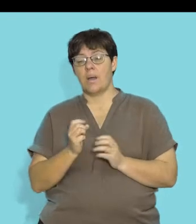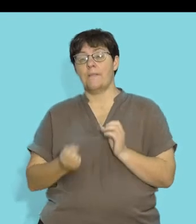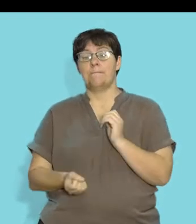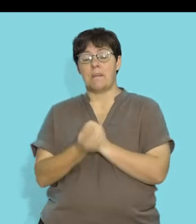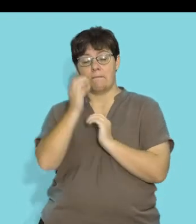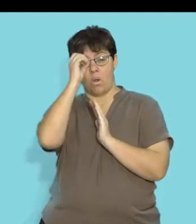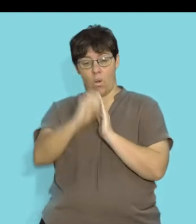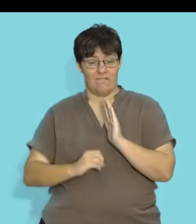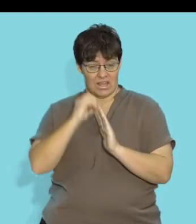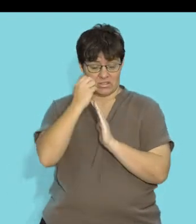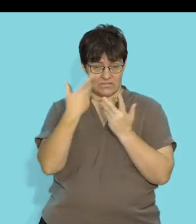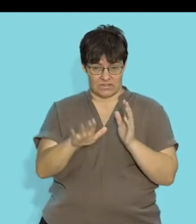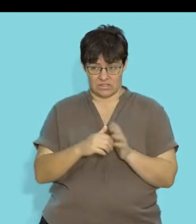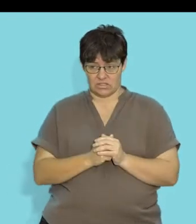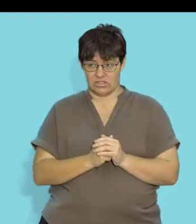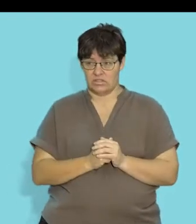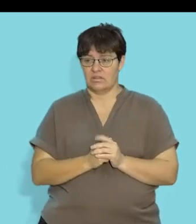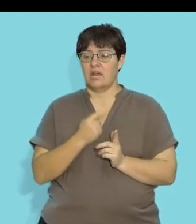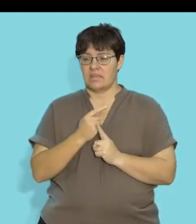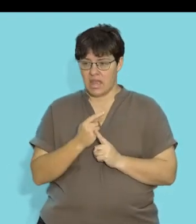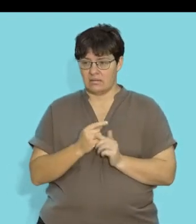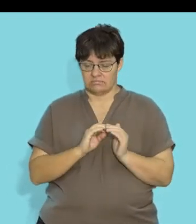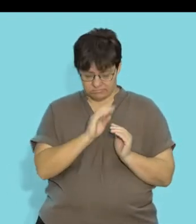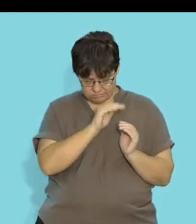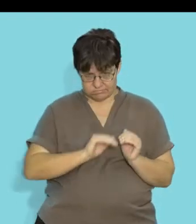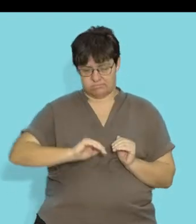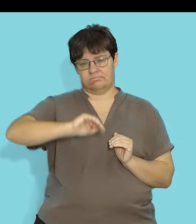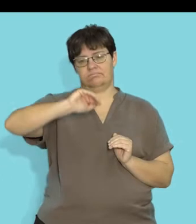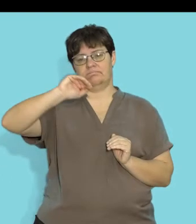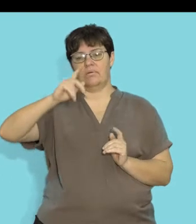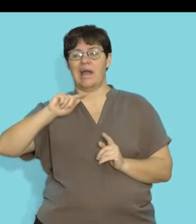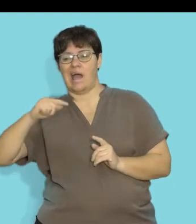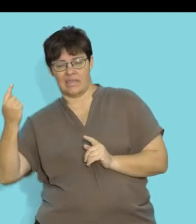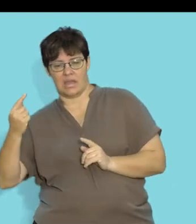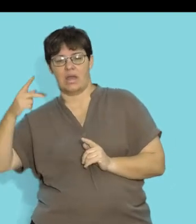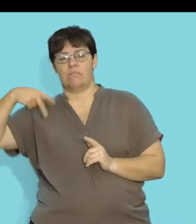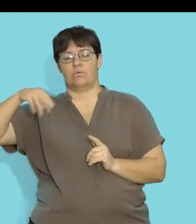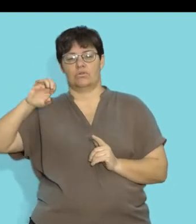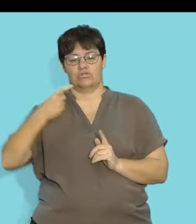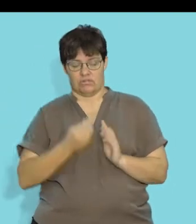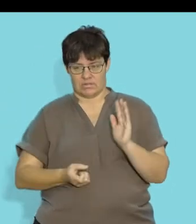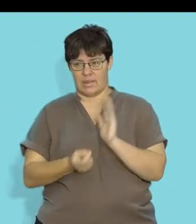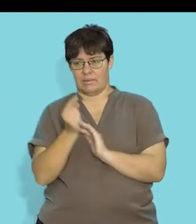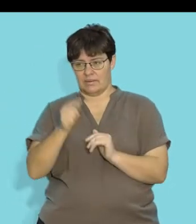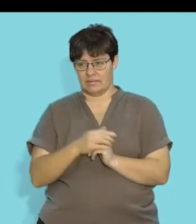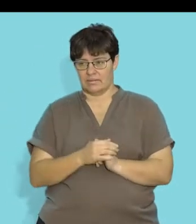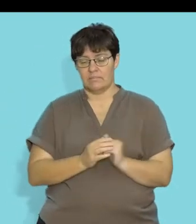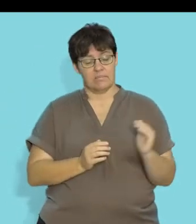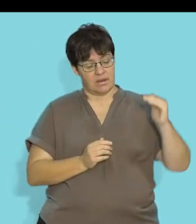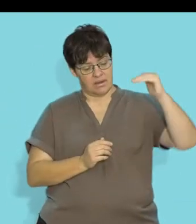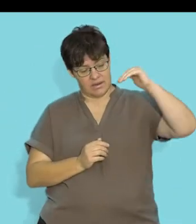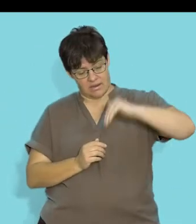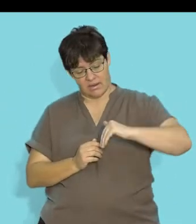once ovulation takes place, we see there's a rapid increase in the other hormone, progesterone levels. And so we find